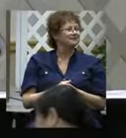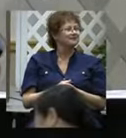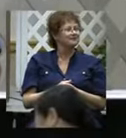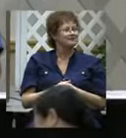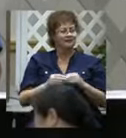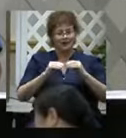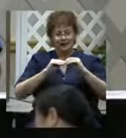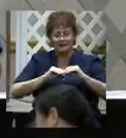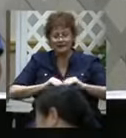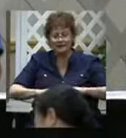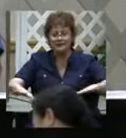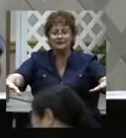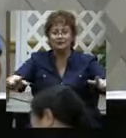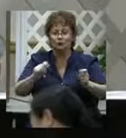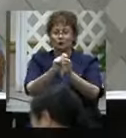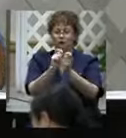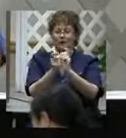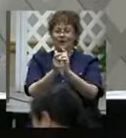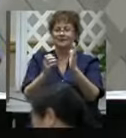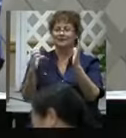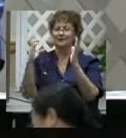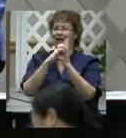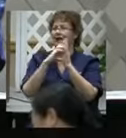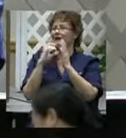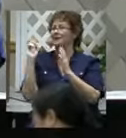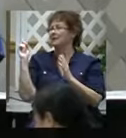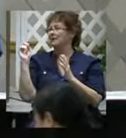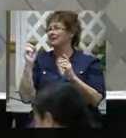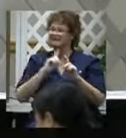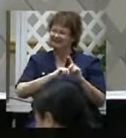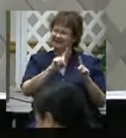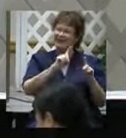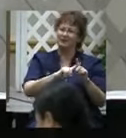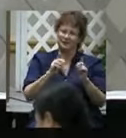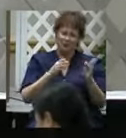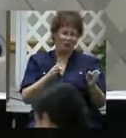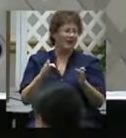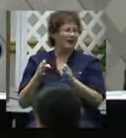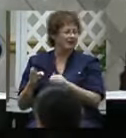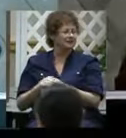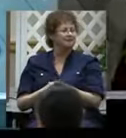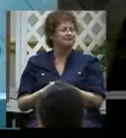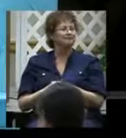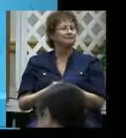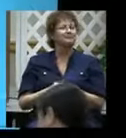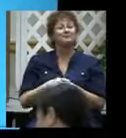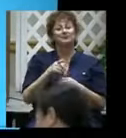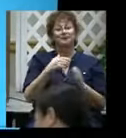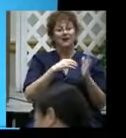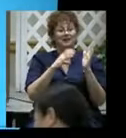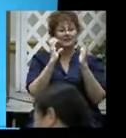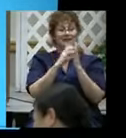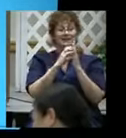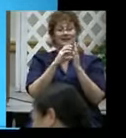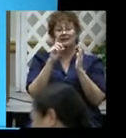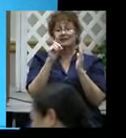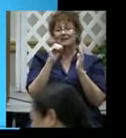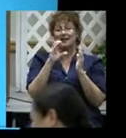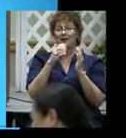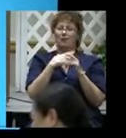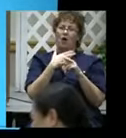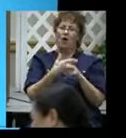or the dissemination of translated documents. So this happens in several ways, right? So you can have a document that is translated, what I